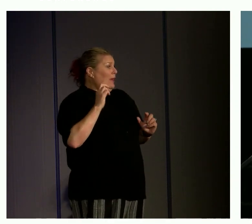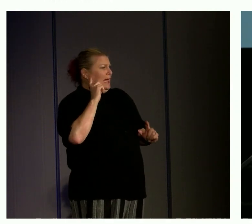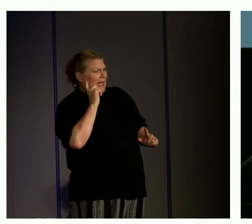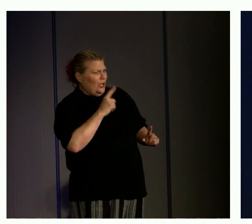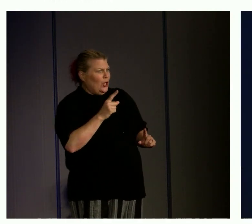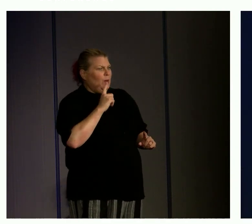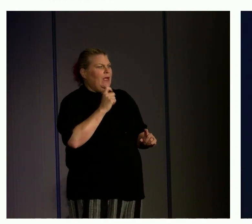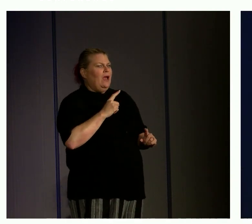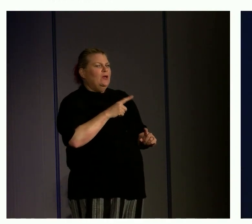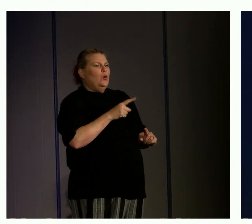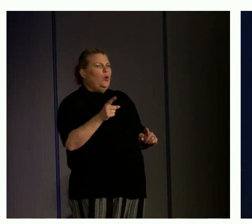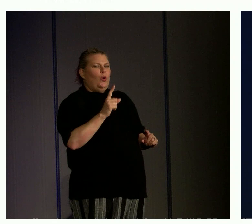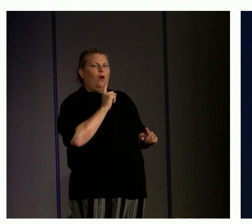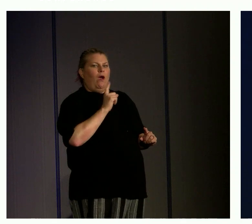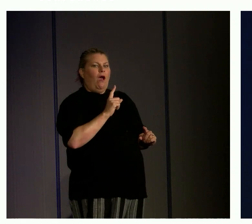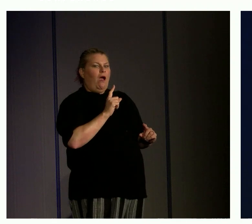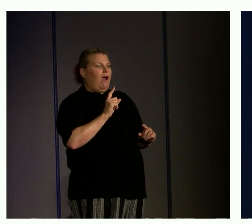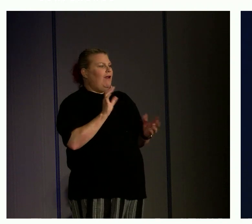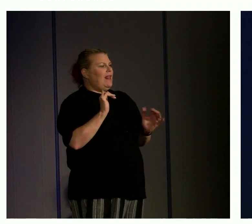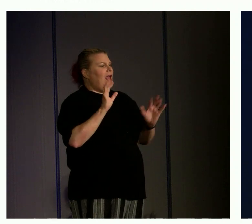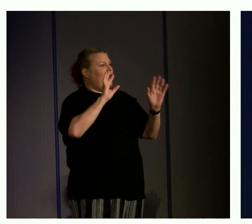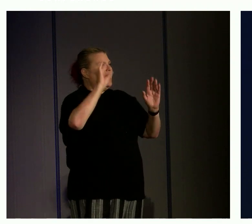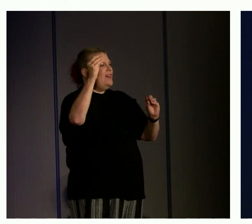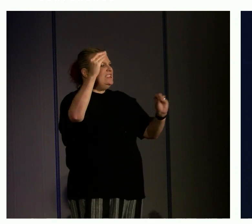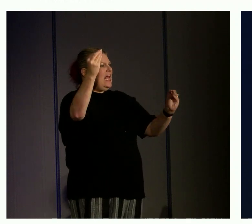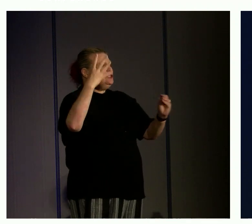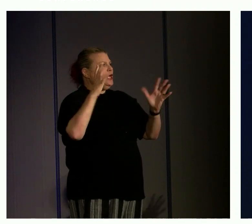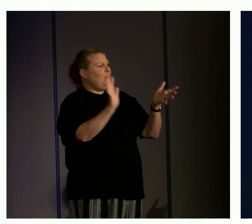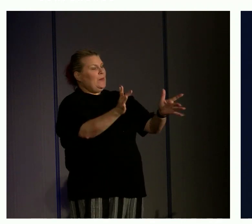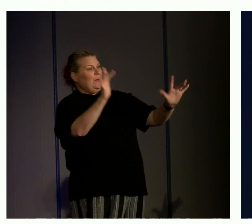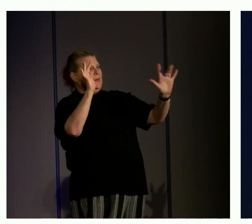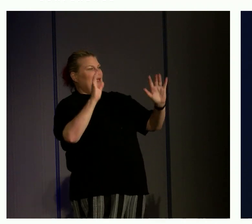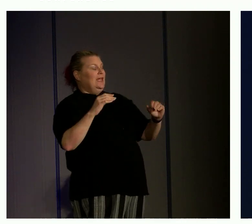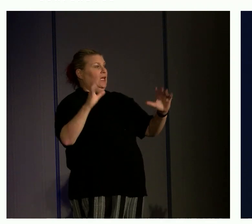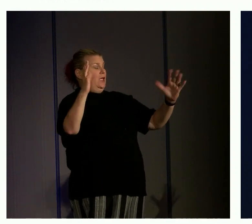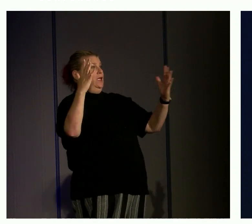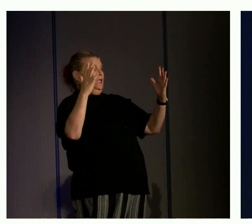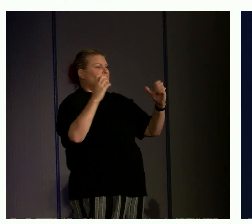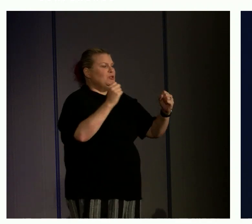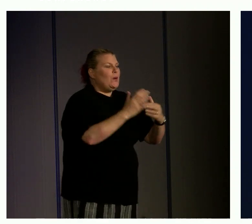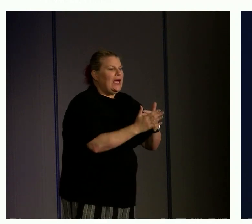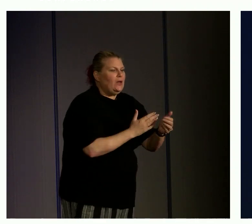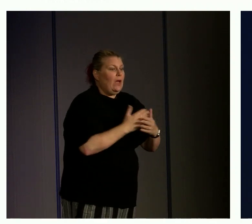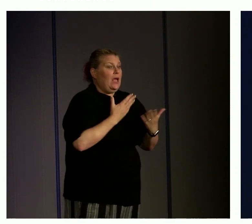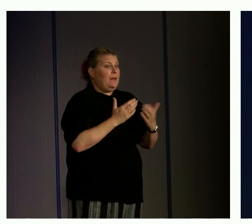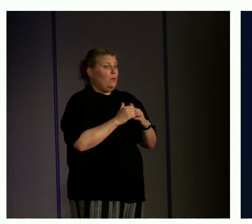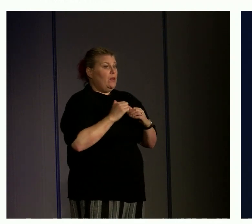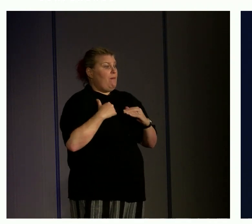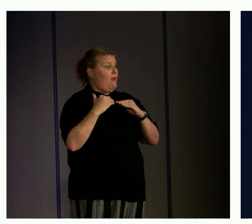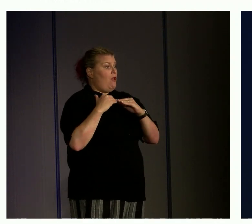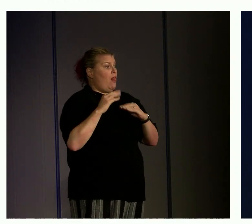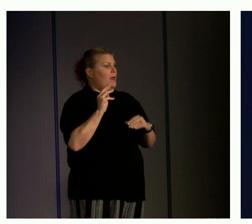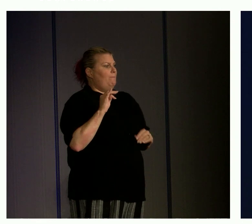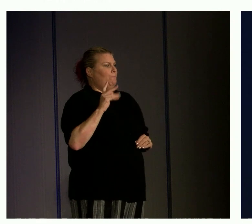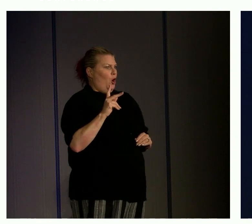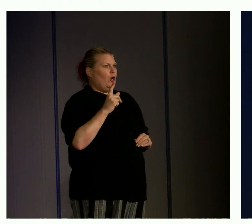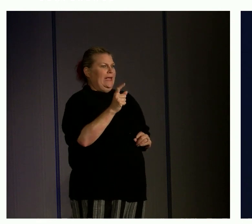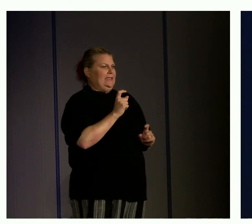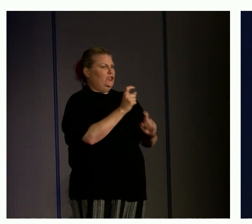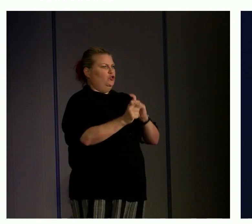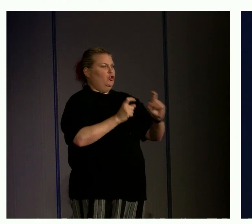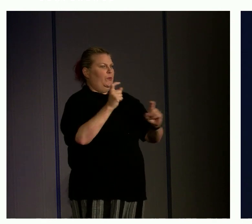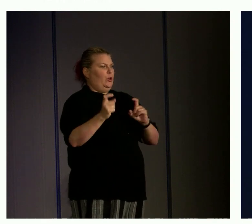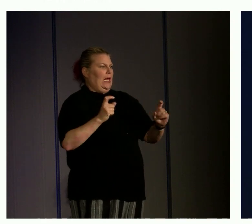you are like the sunshine. So I am here with my colleague, Mark, who is distributing